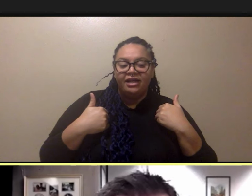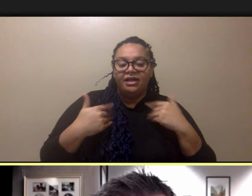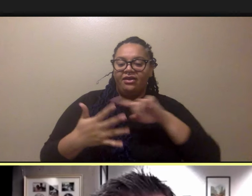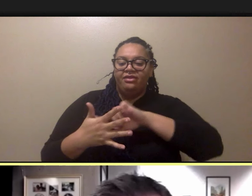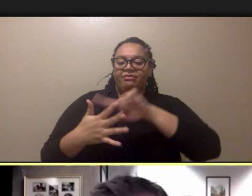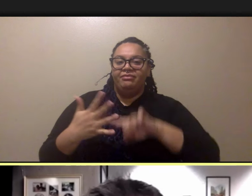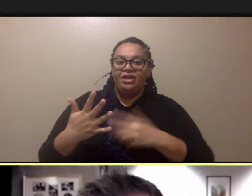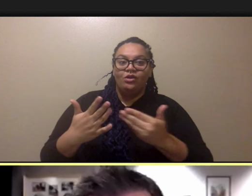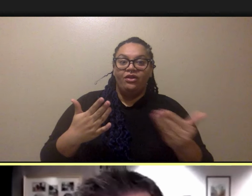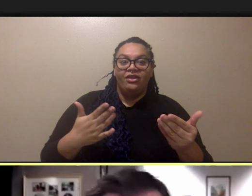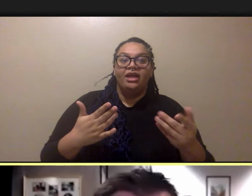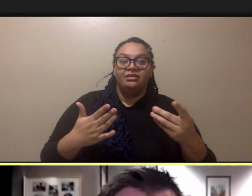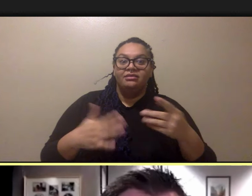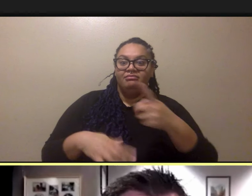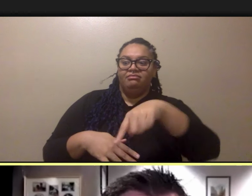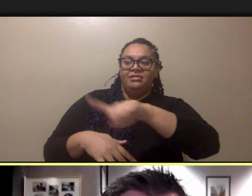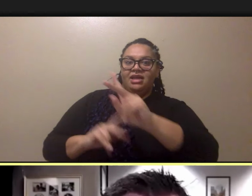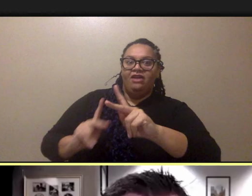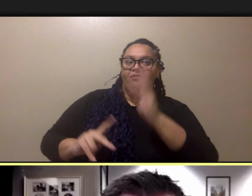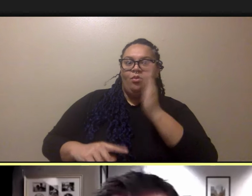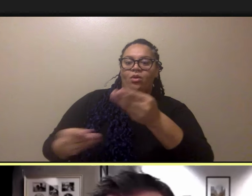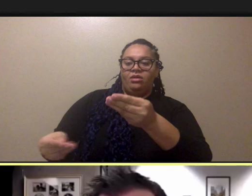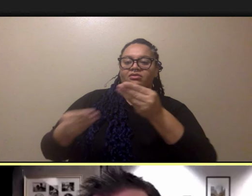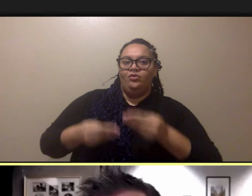free, or close to free.